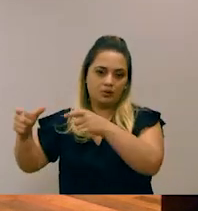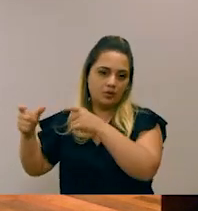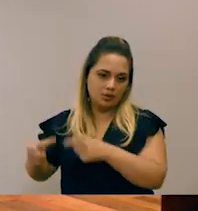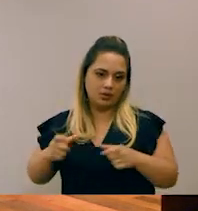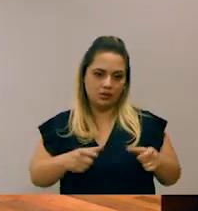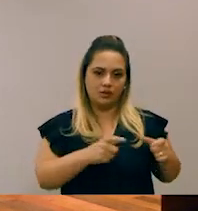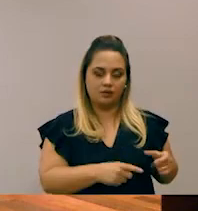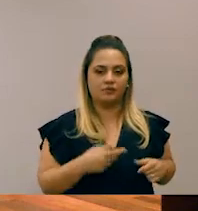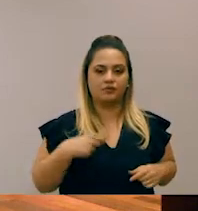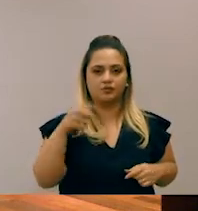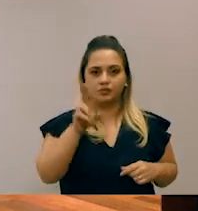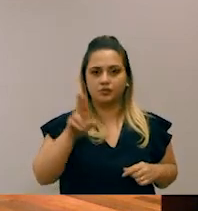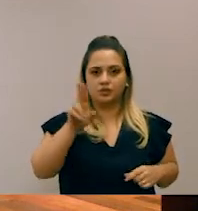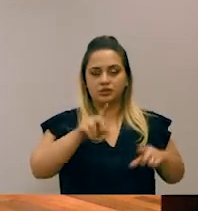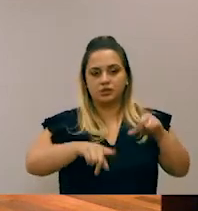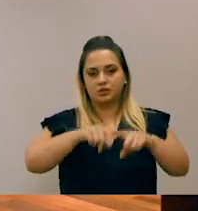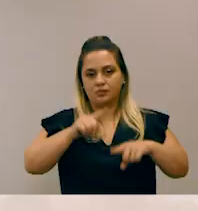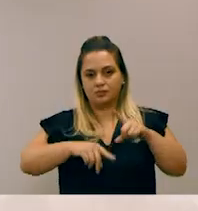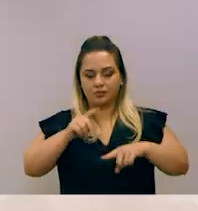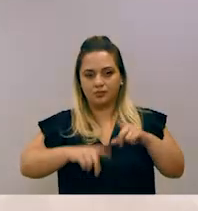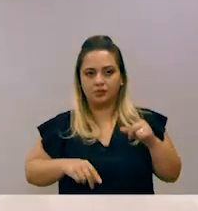this resource.